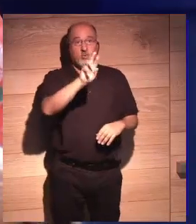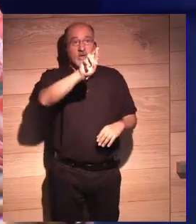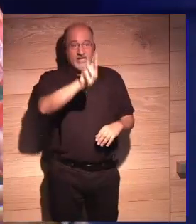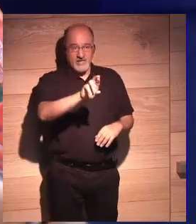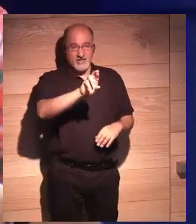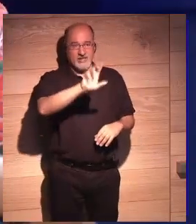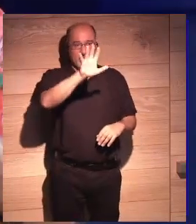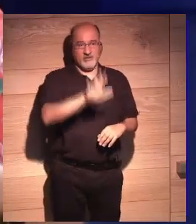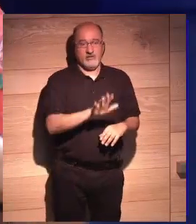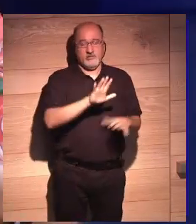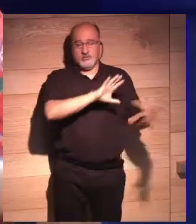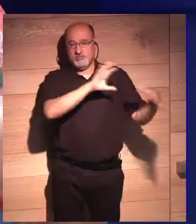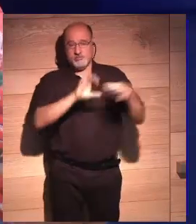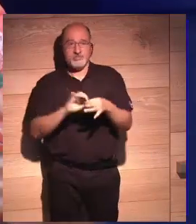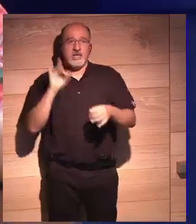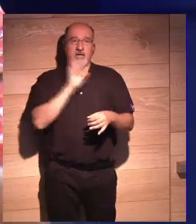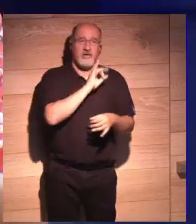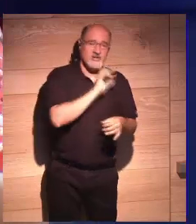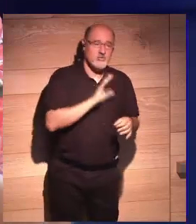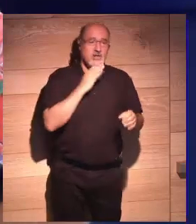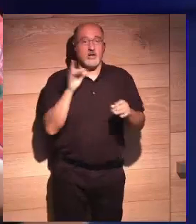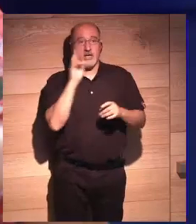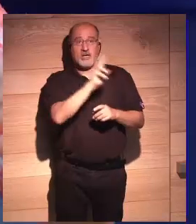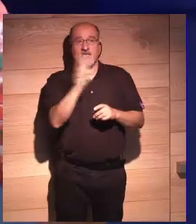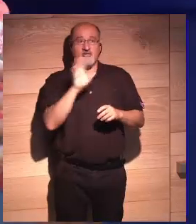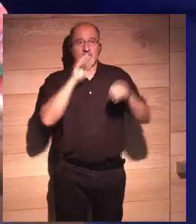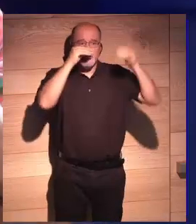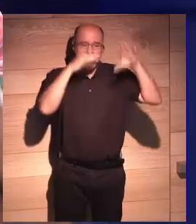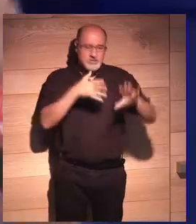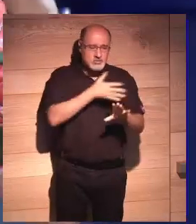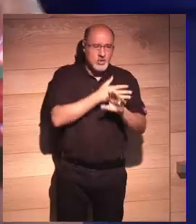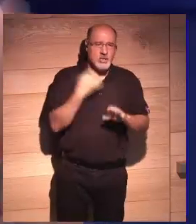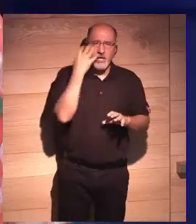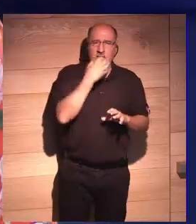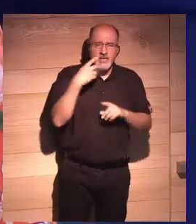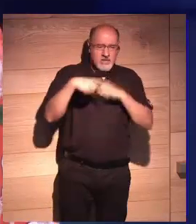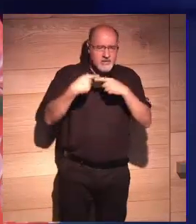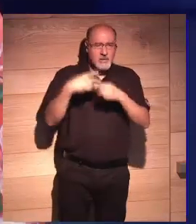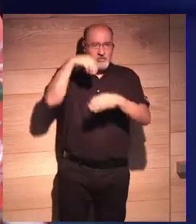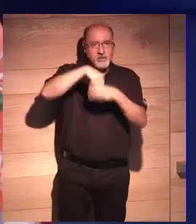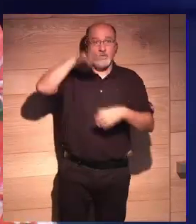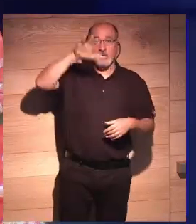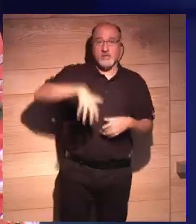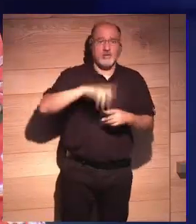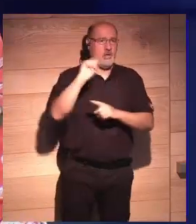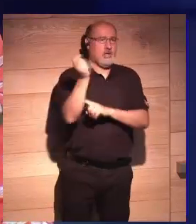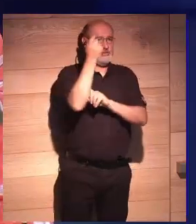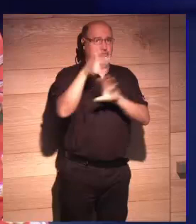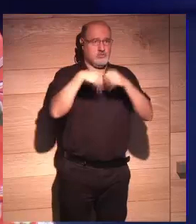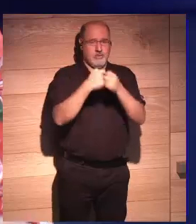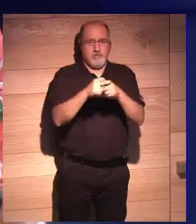35. And I said, a graphic adventure that talks about the legend about history, but that takes us to